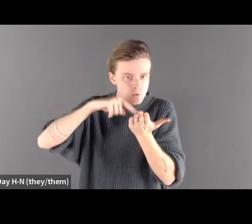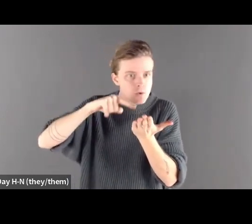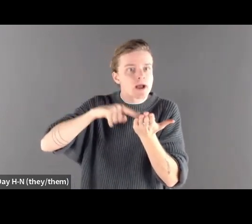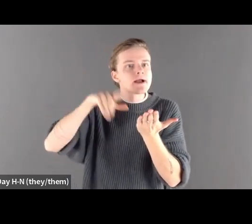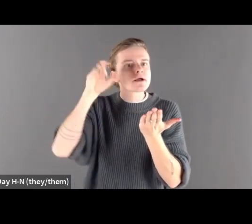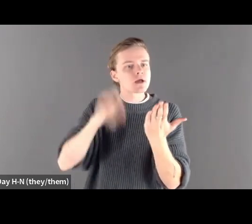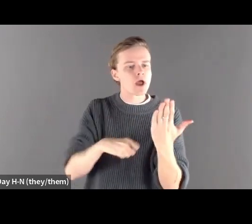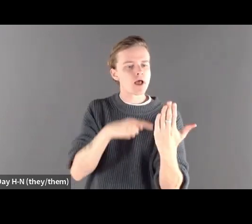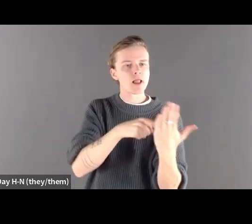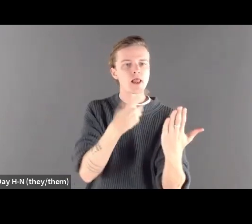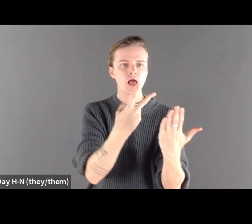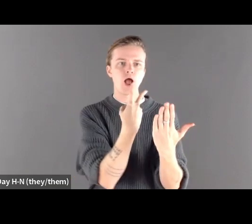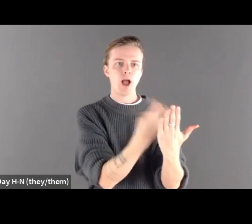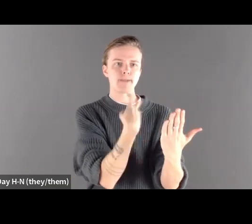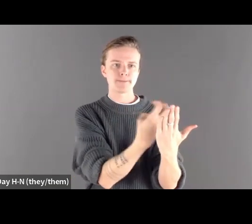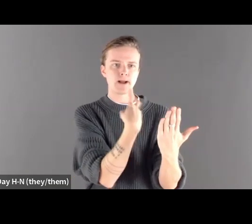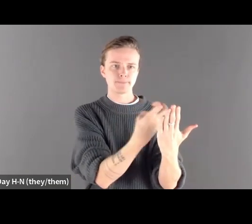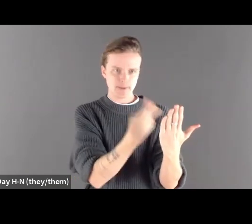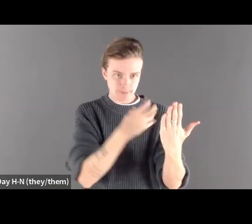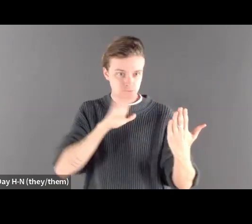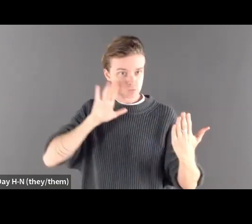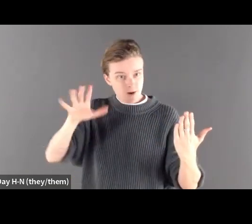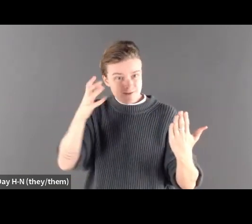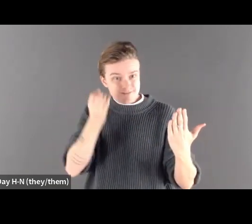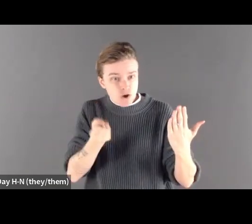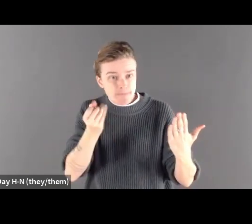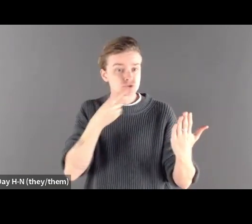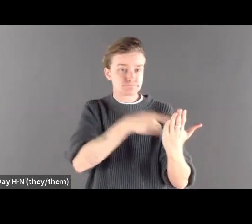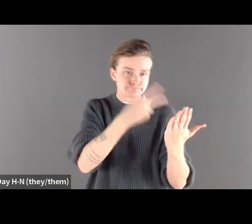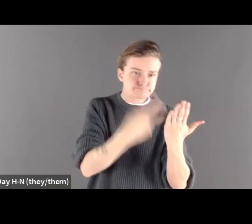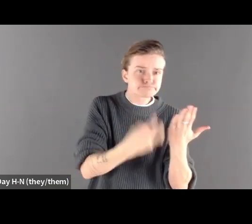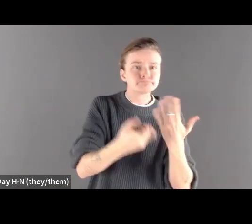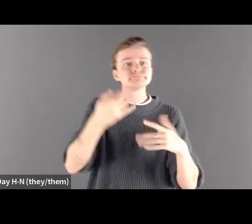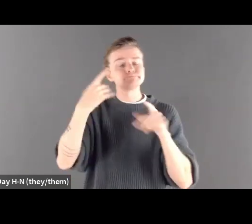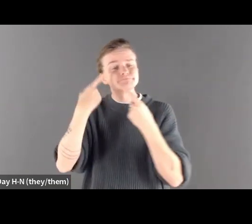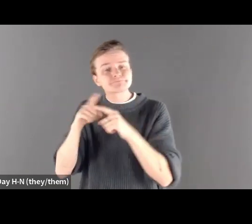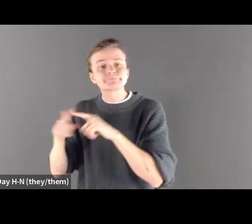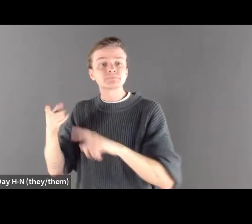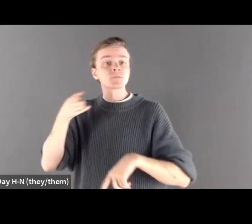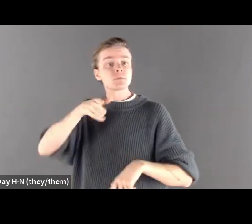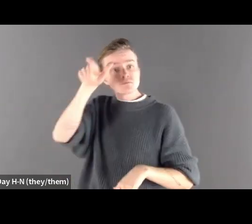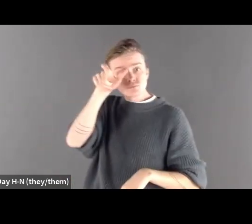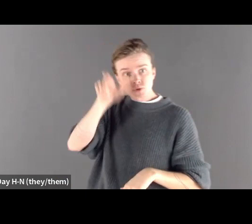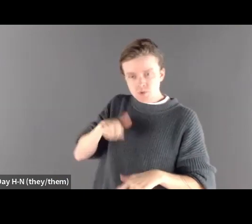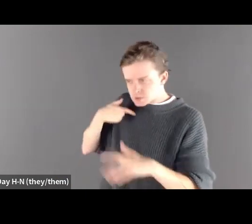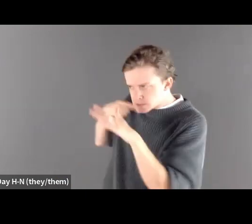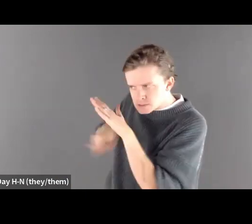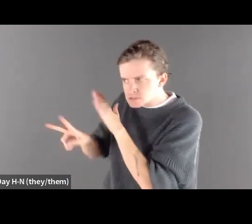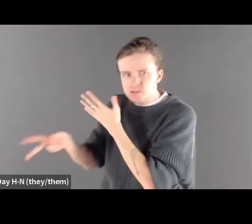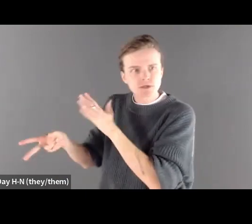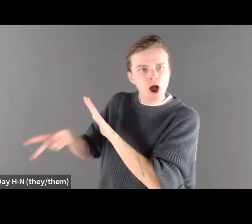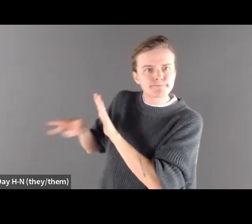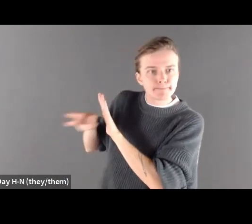owner, while also offering to the hacker, usually in the forms of like state intelligence or, I